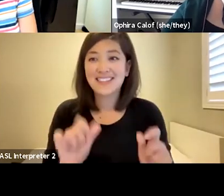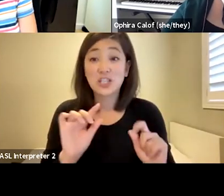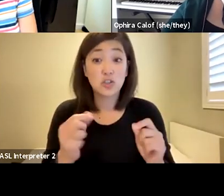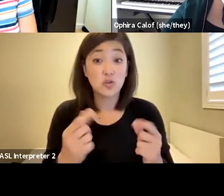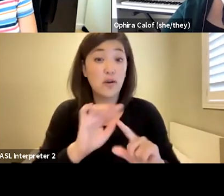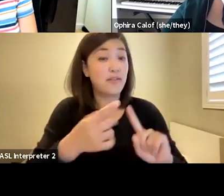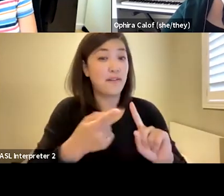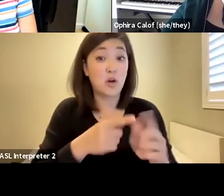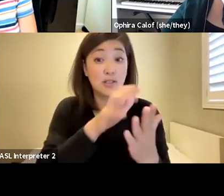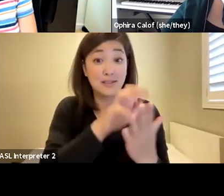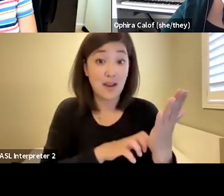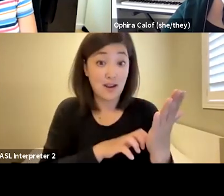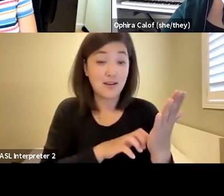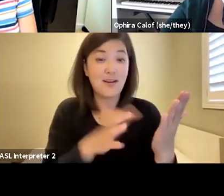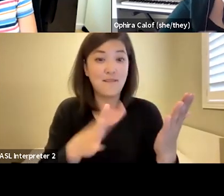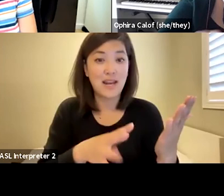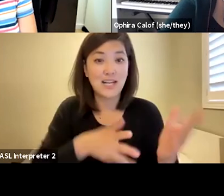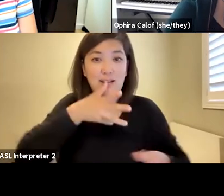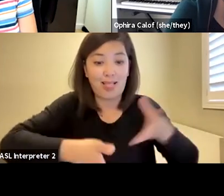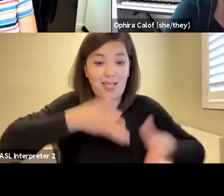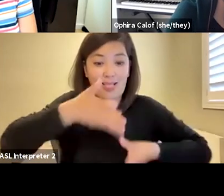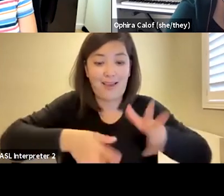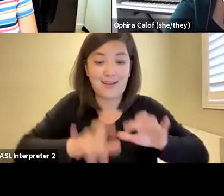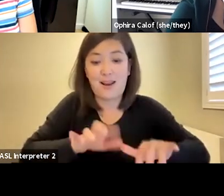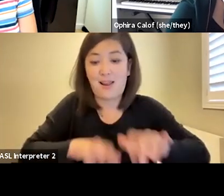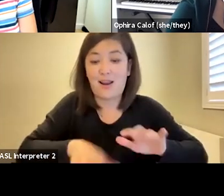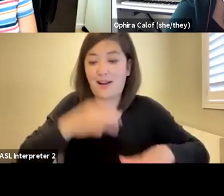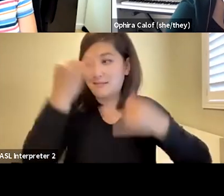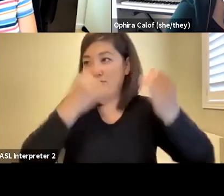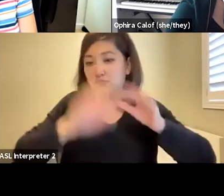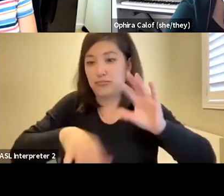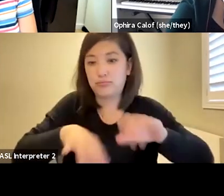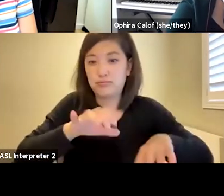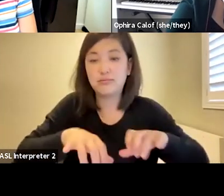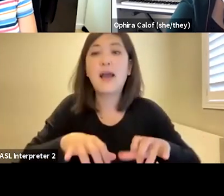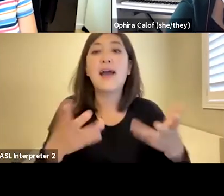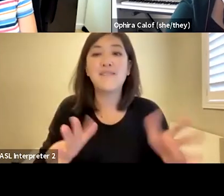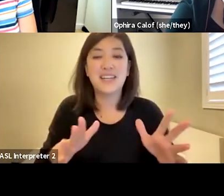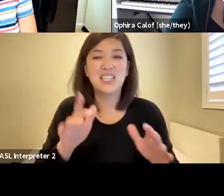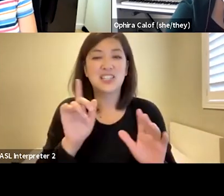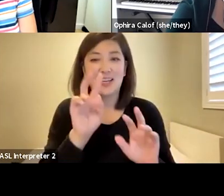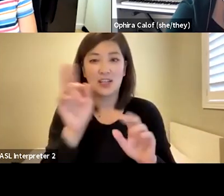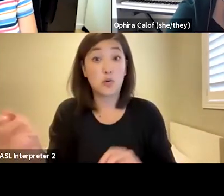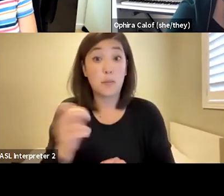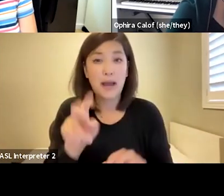vomit, and it just, you know, continually work at it until it's something that's really awesome and presentable.